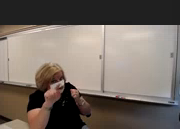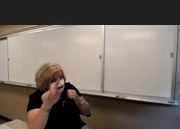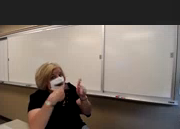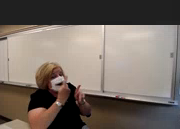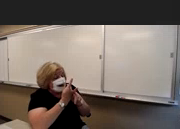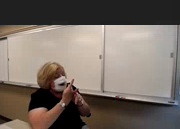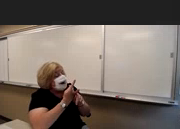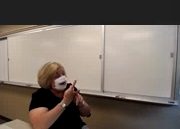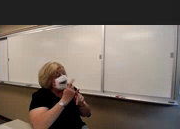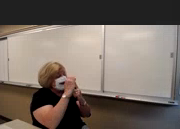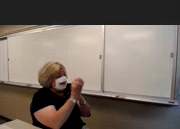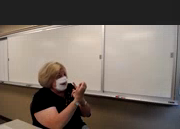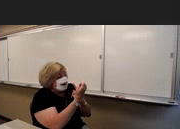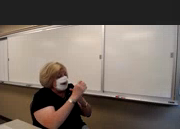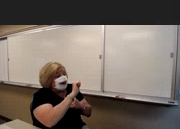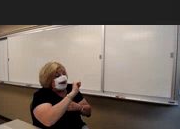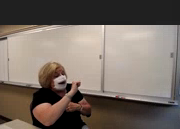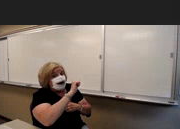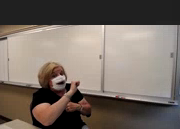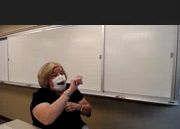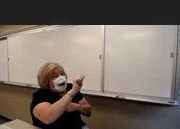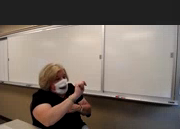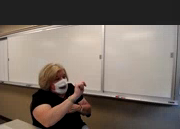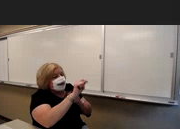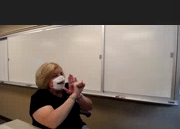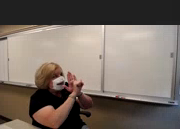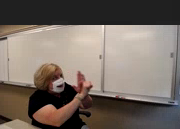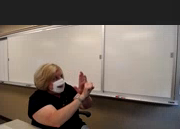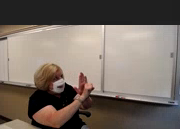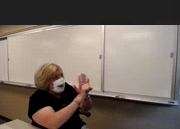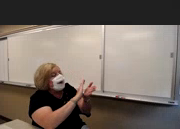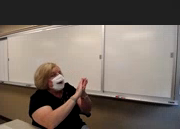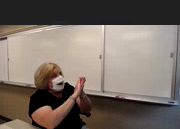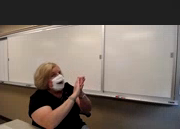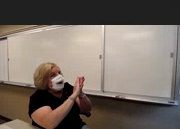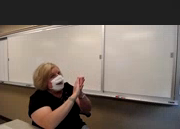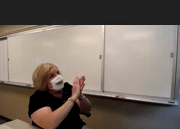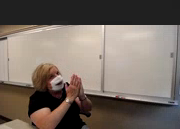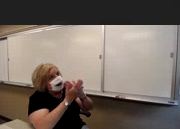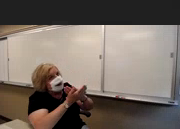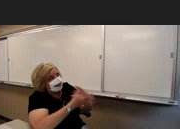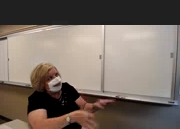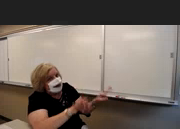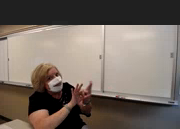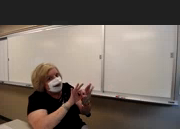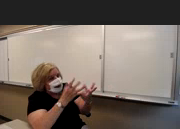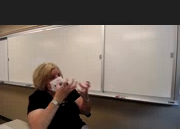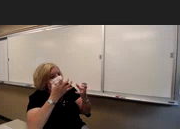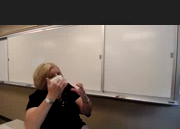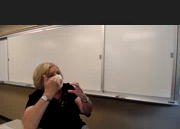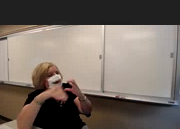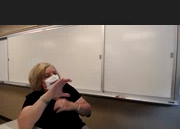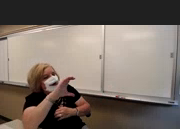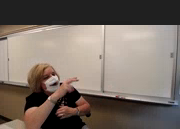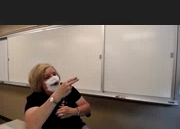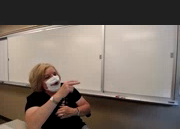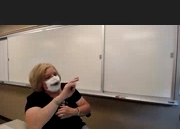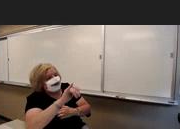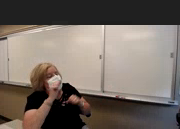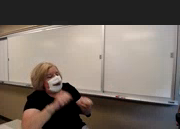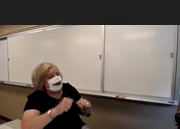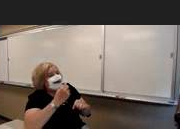environment, the @symbol then pulls up. And then, so if I wanted to email Christy and message her, I can